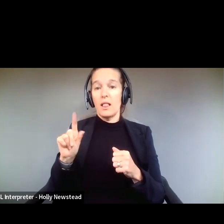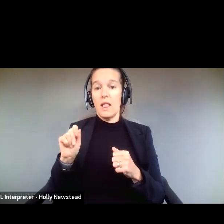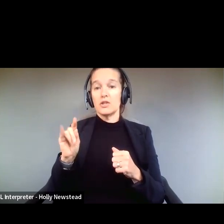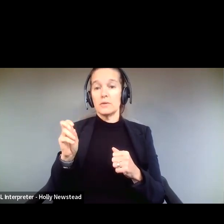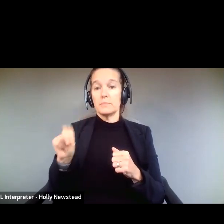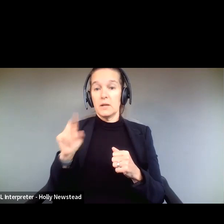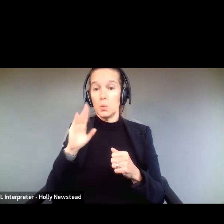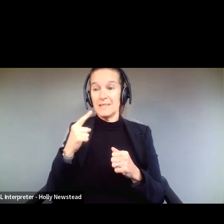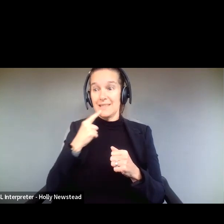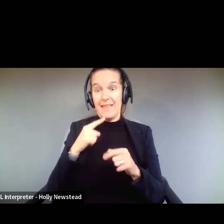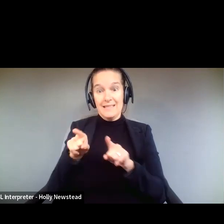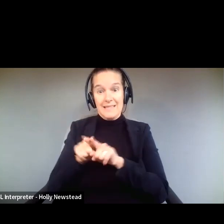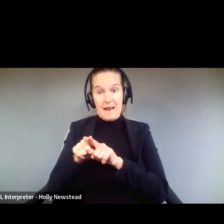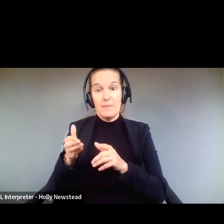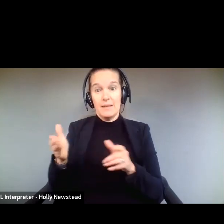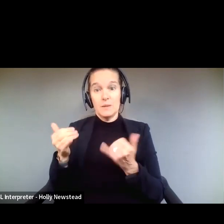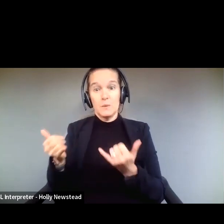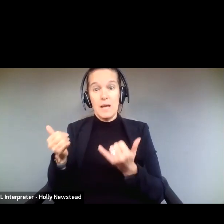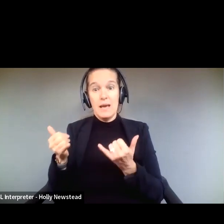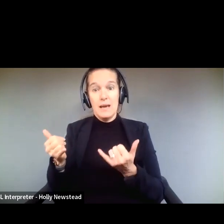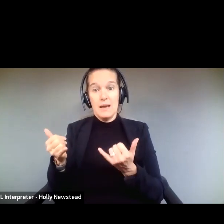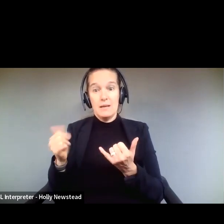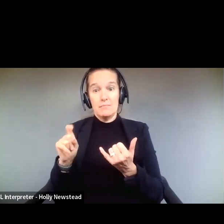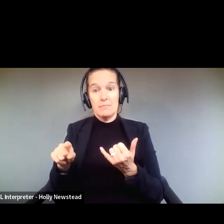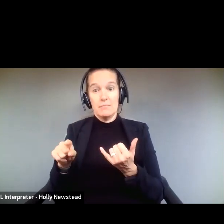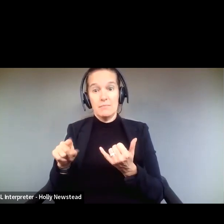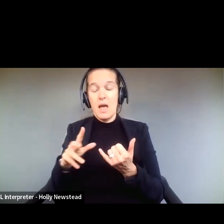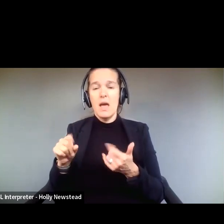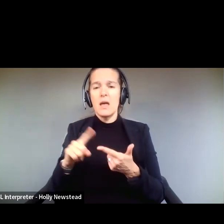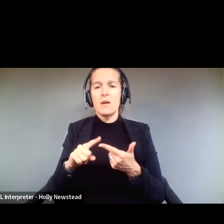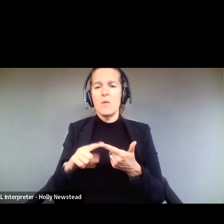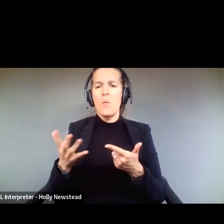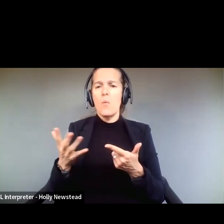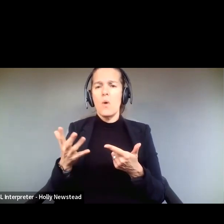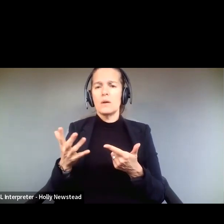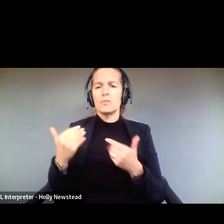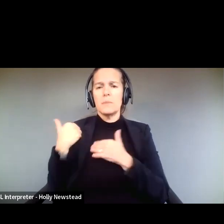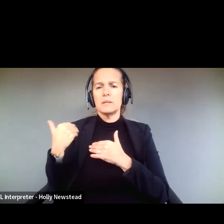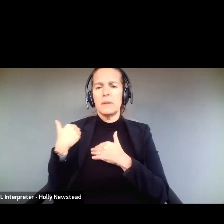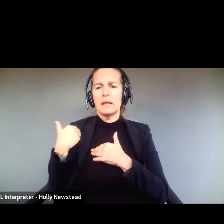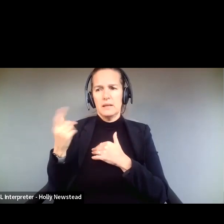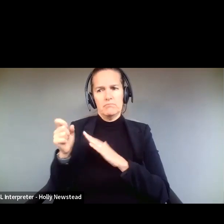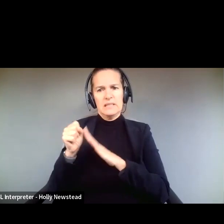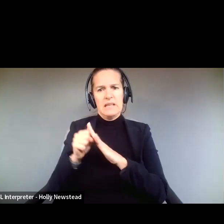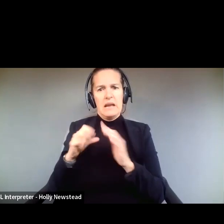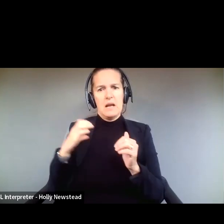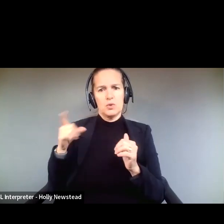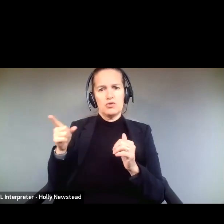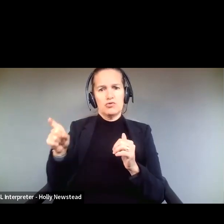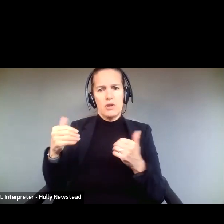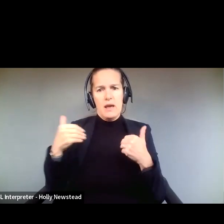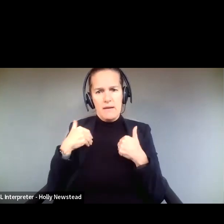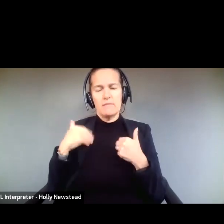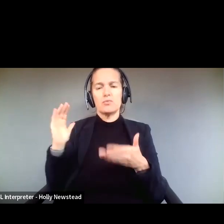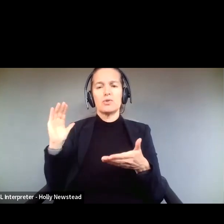thing today? And what responsibility does the State Council have to reduce the disparities that exist in the